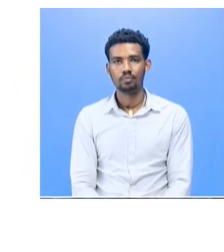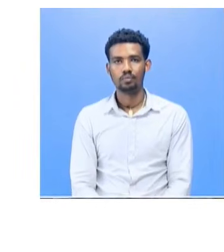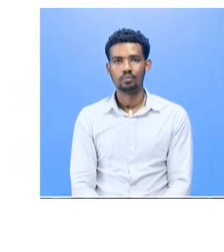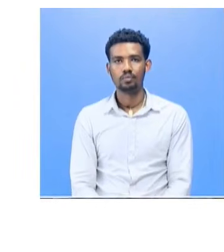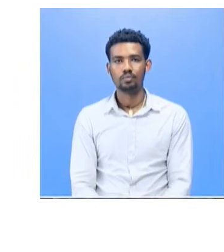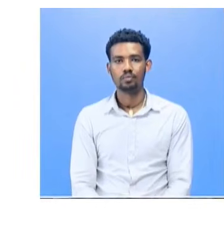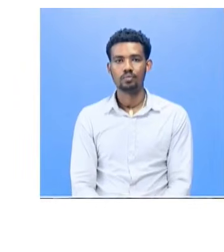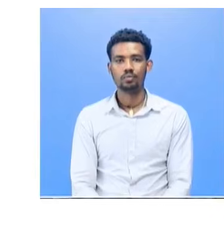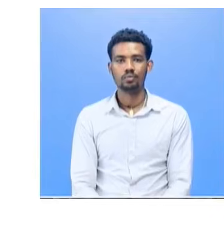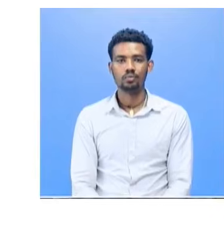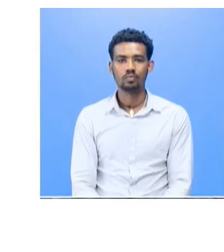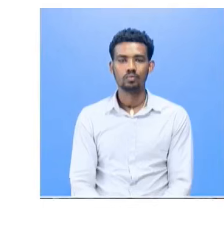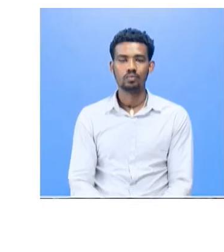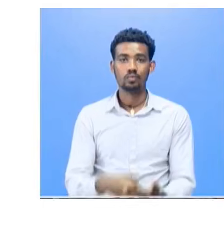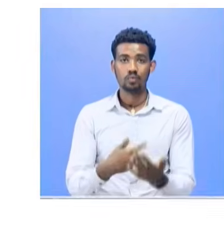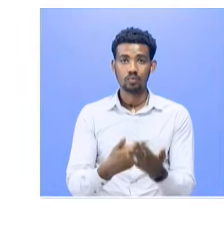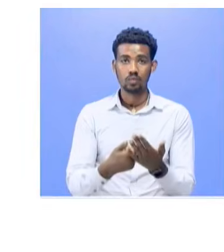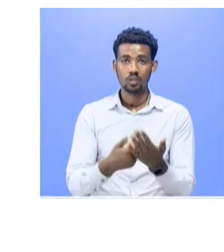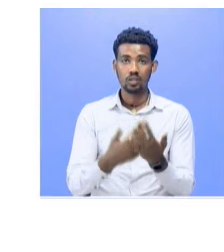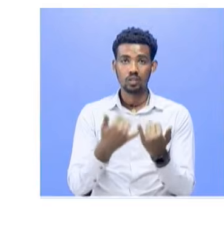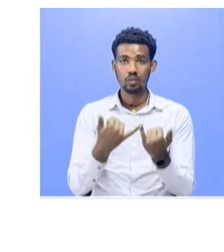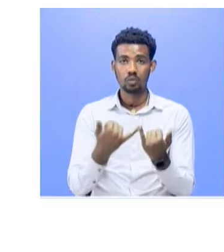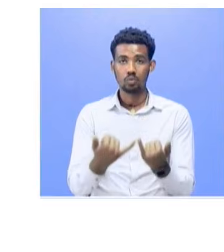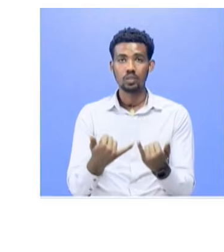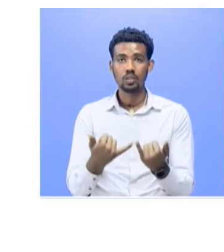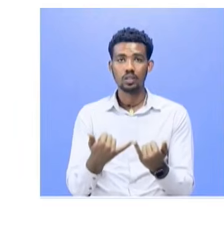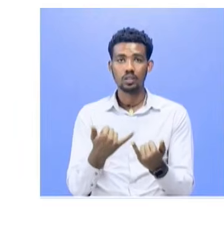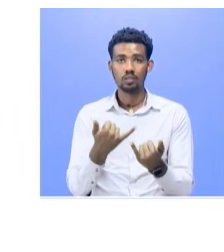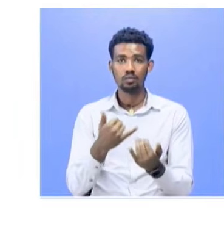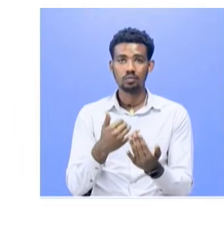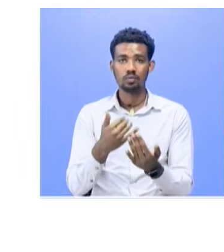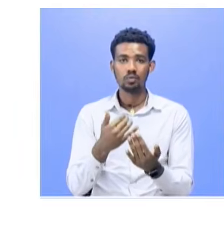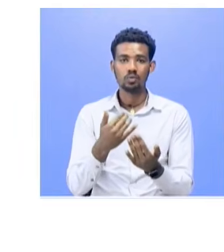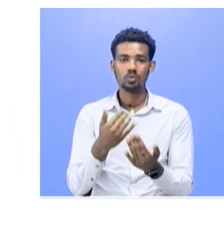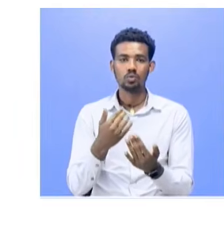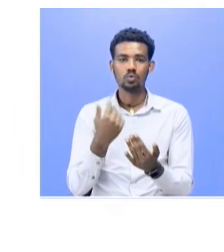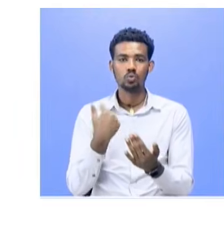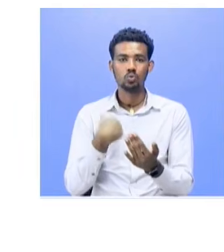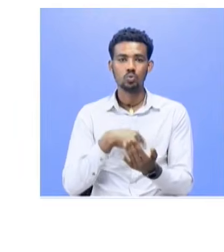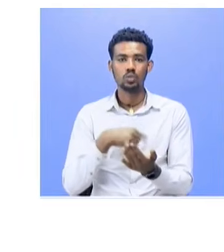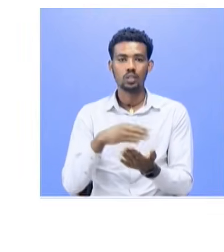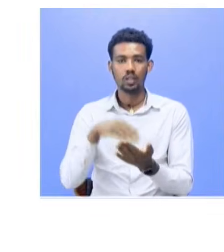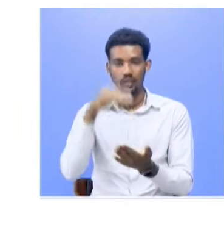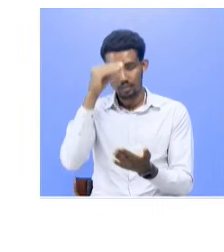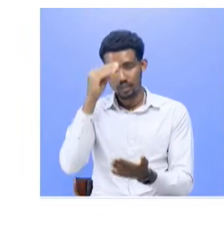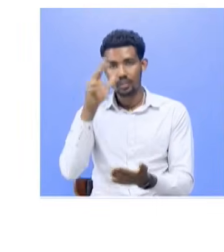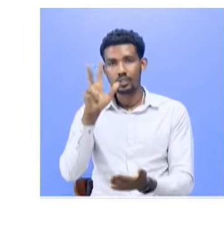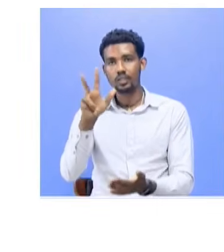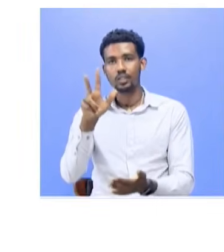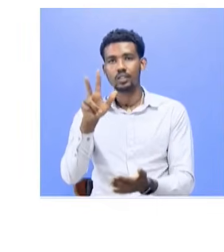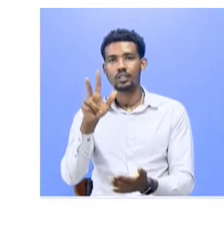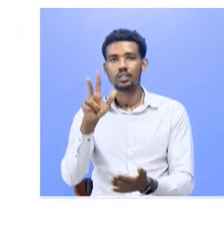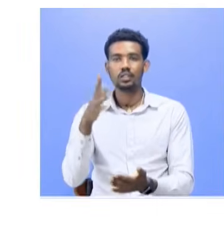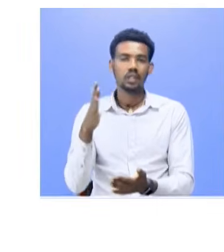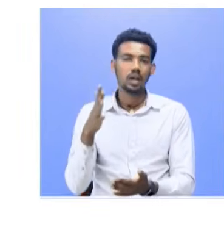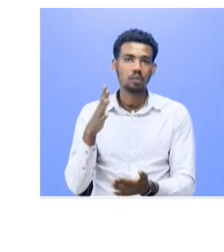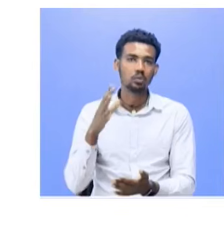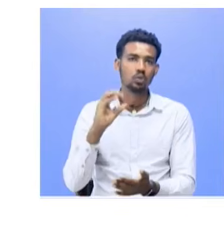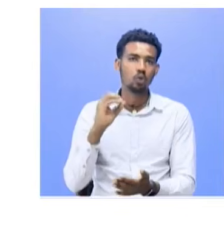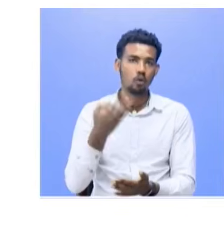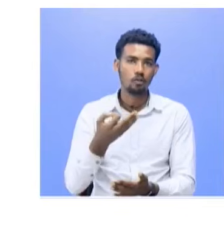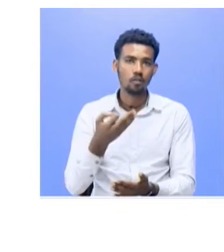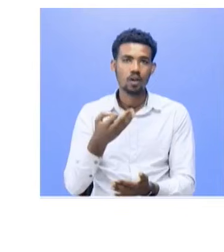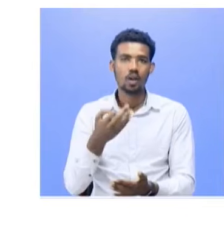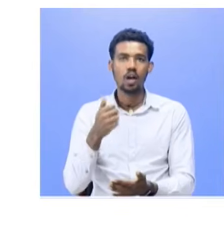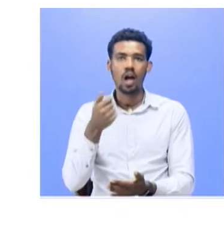We define preposition and also with 3 types of like at, in,